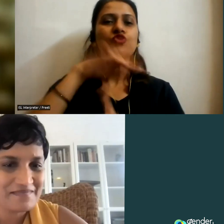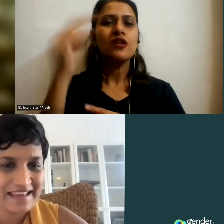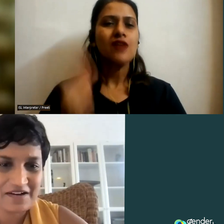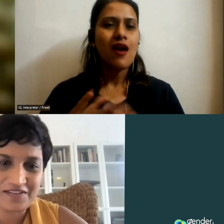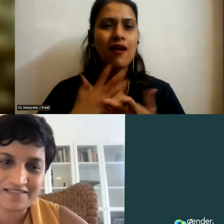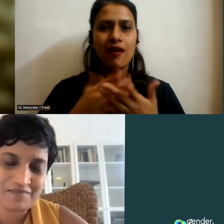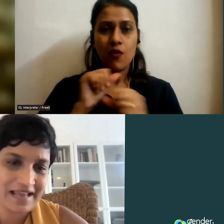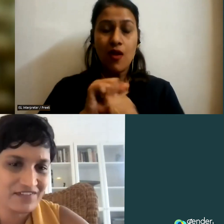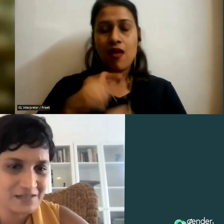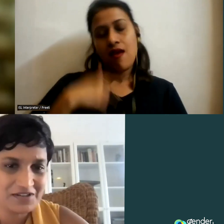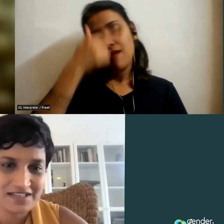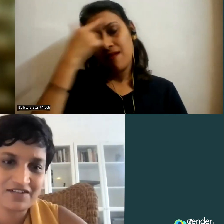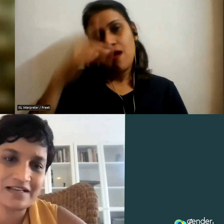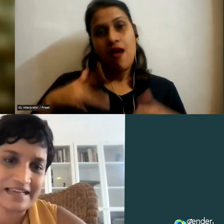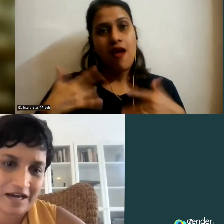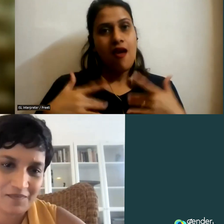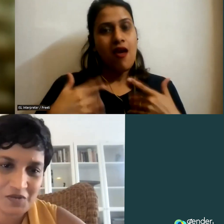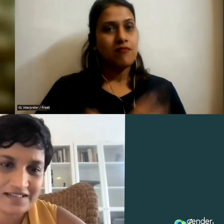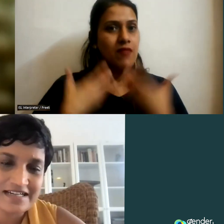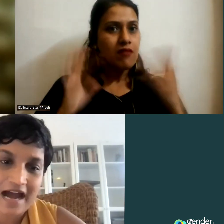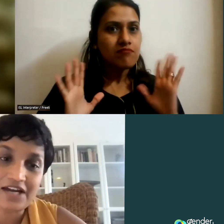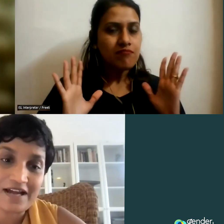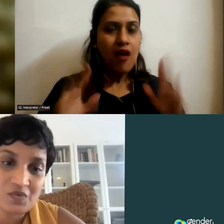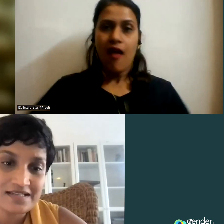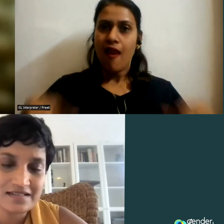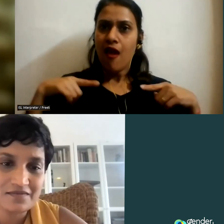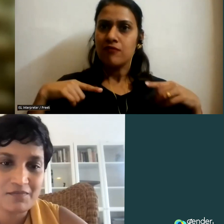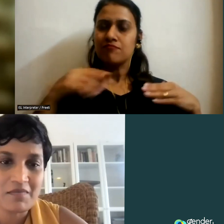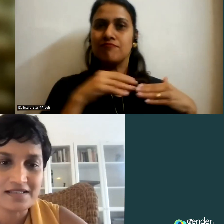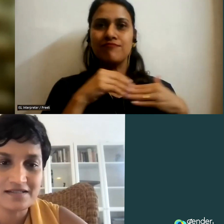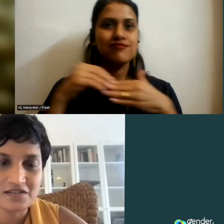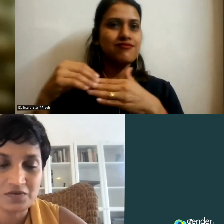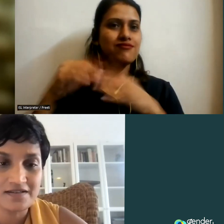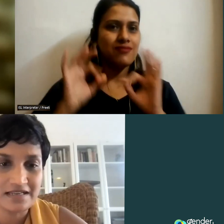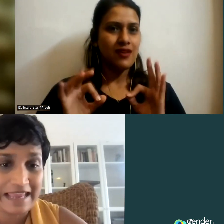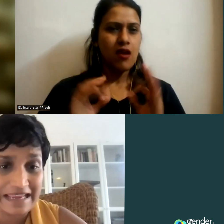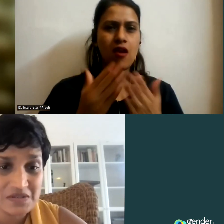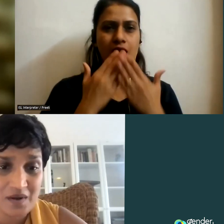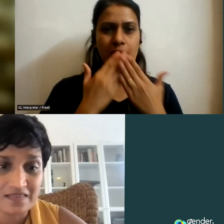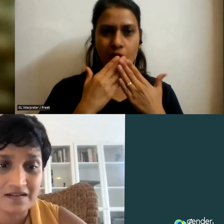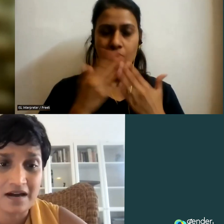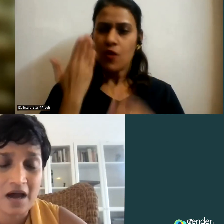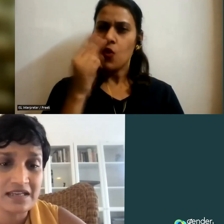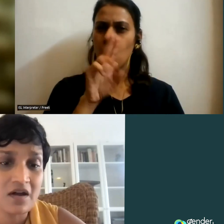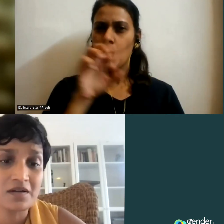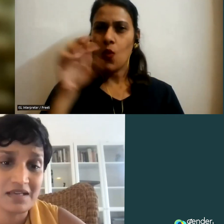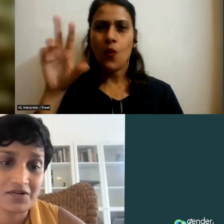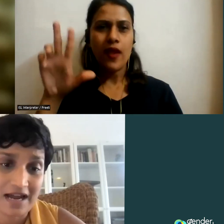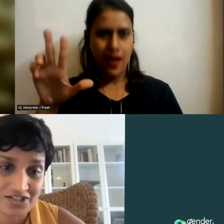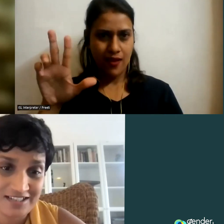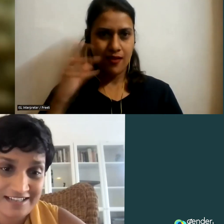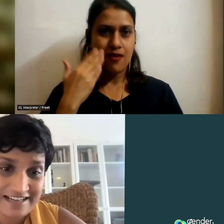like, my life experiences kind of were leading up to it. I graduated from my master's in 2008 when the housing